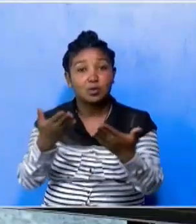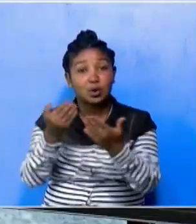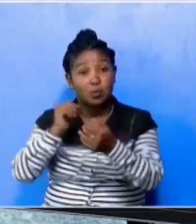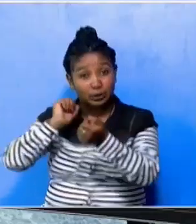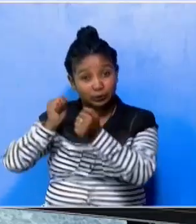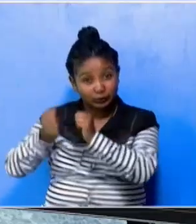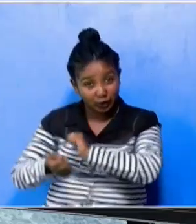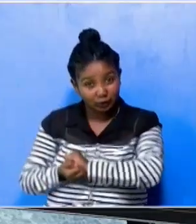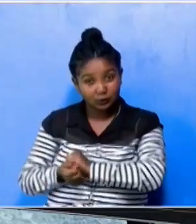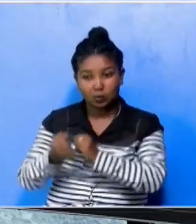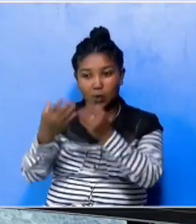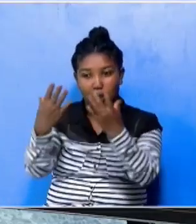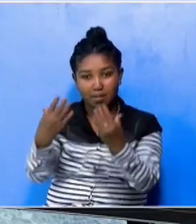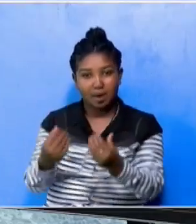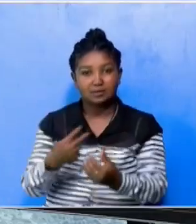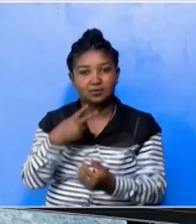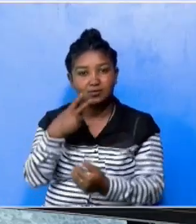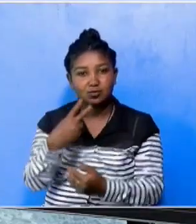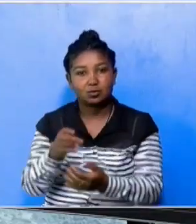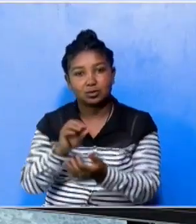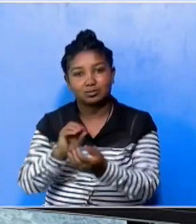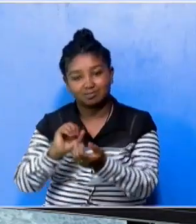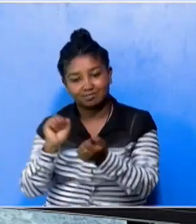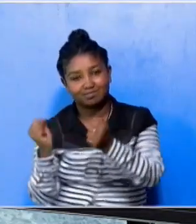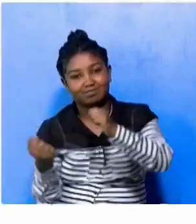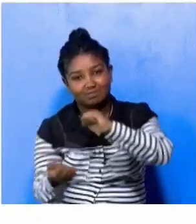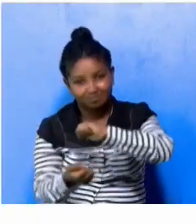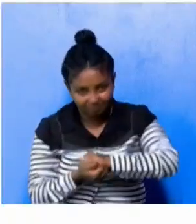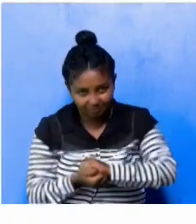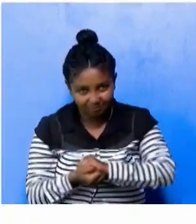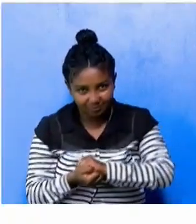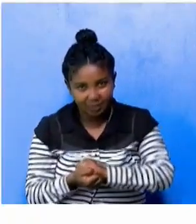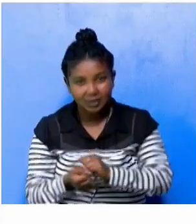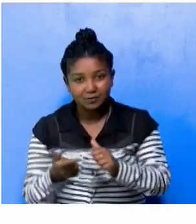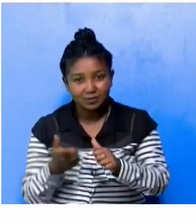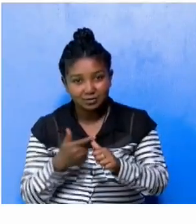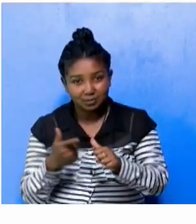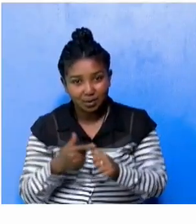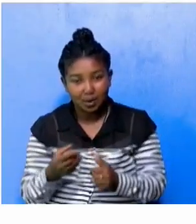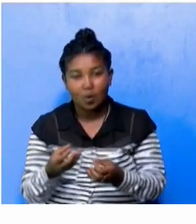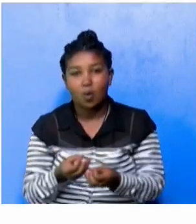change into passive voice, we have to bring the